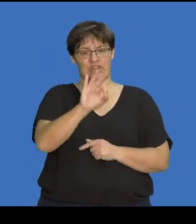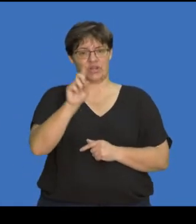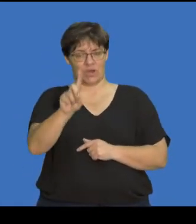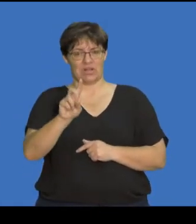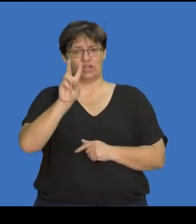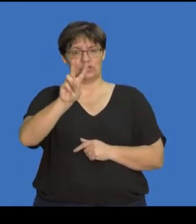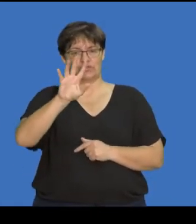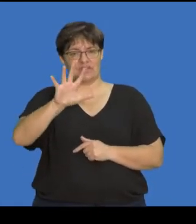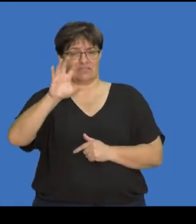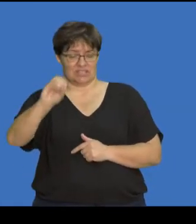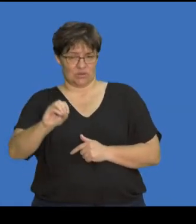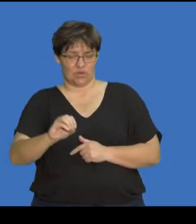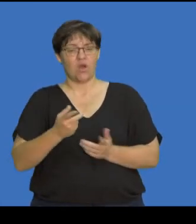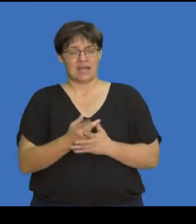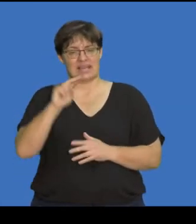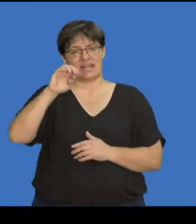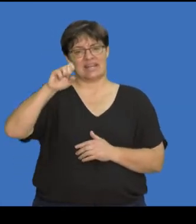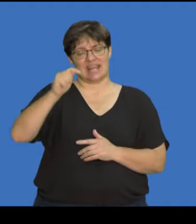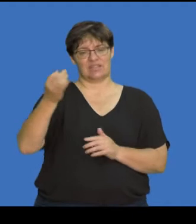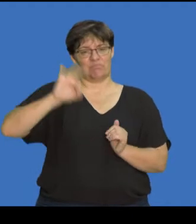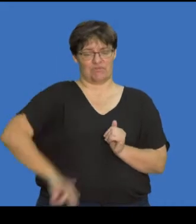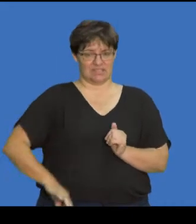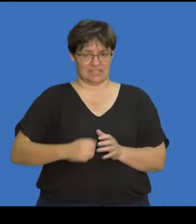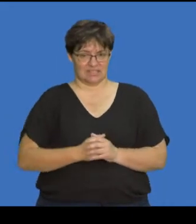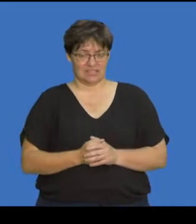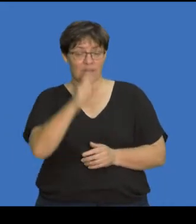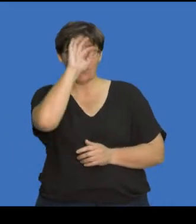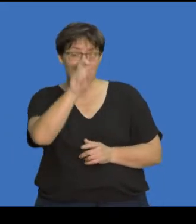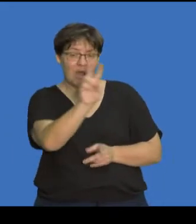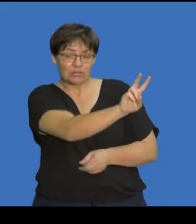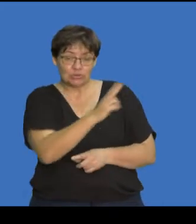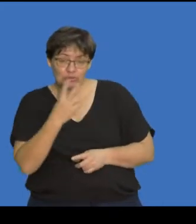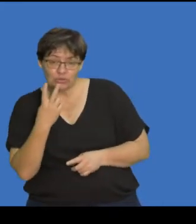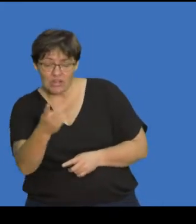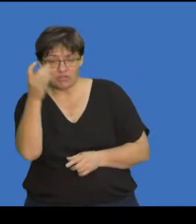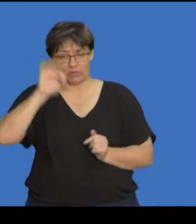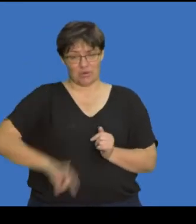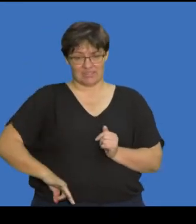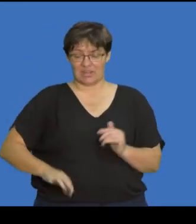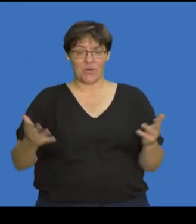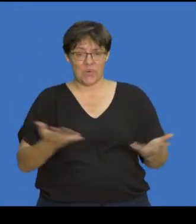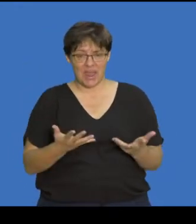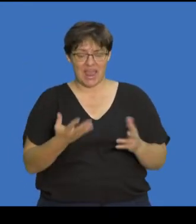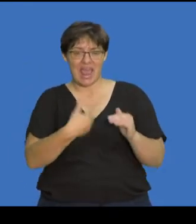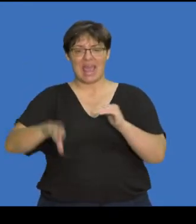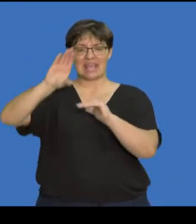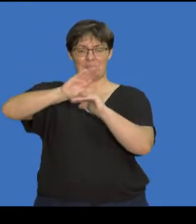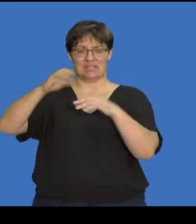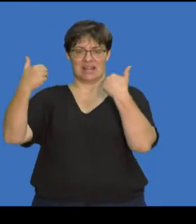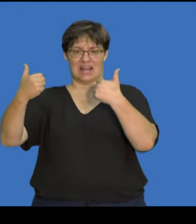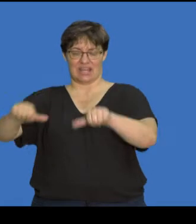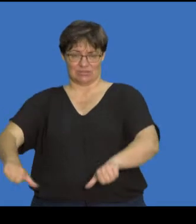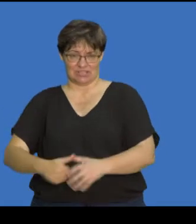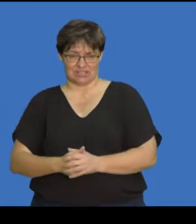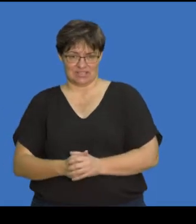131,250 as your net profit. Remember, you're transferring that profit into the capital account. Therefore,